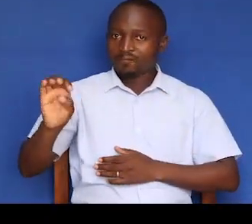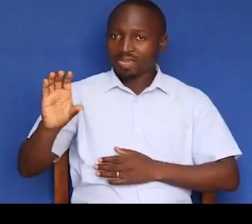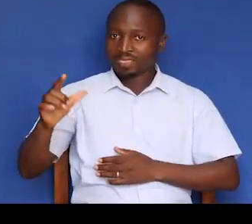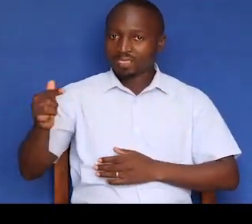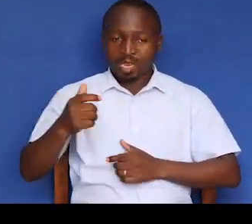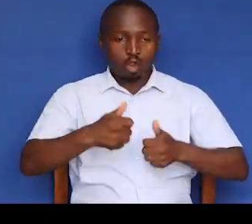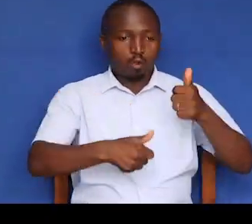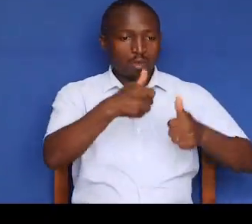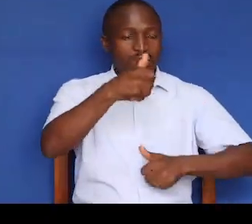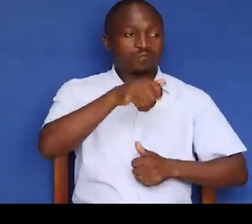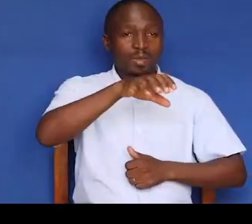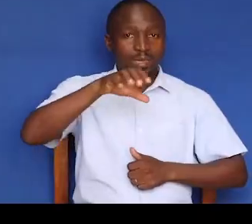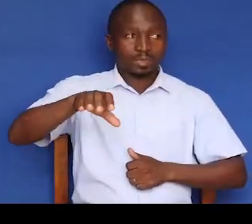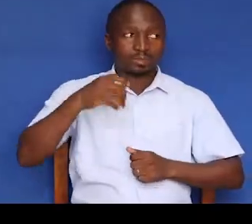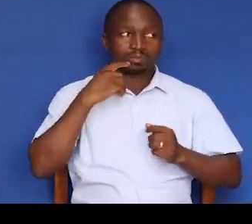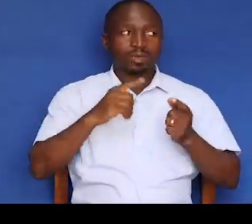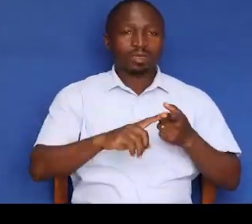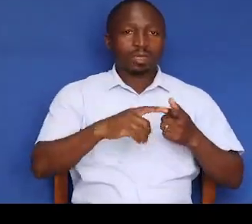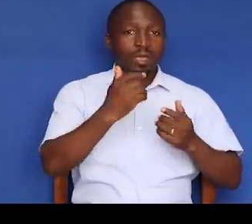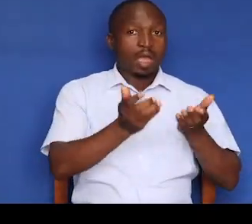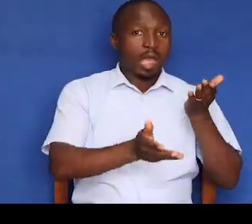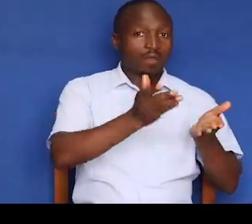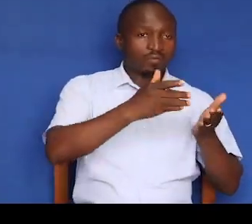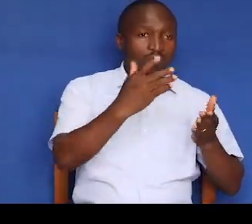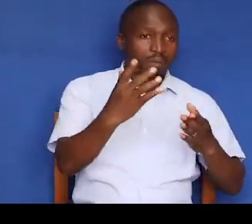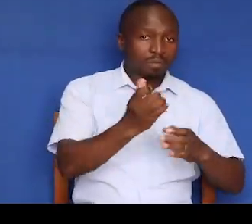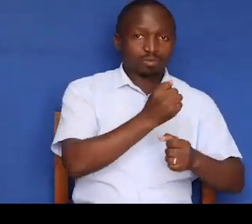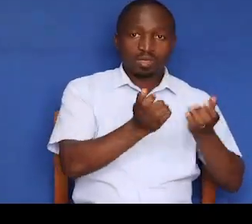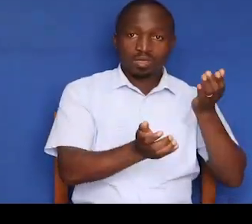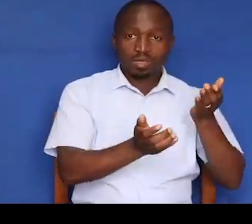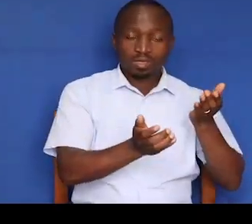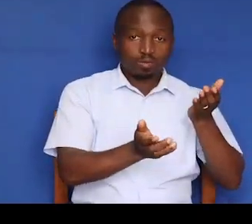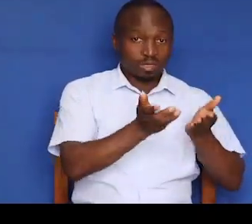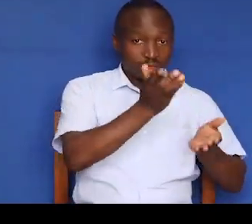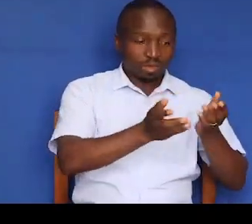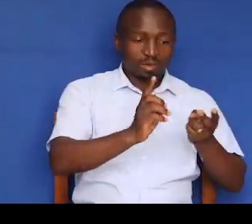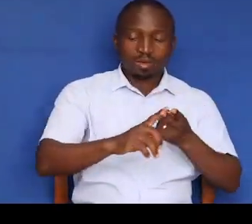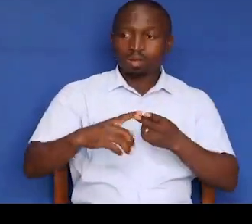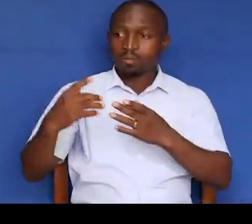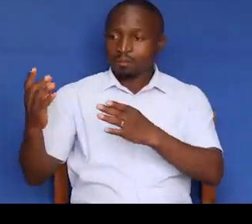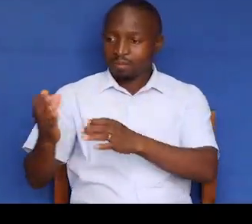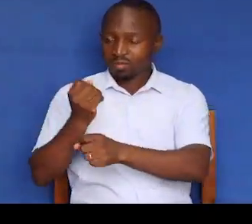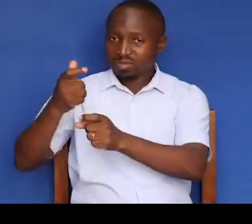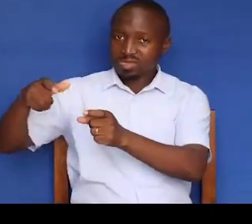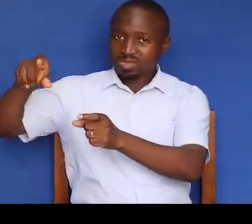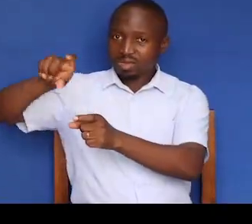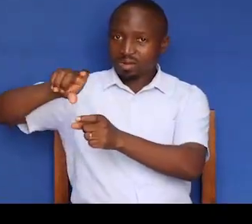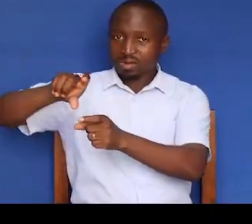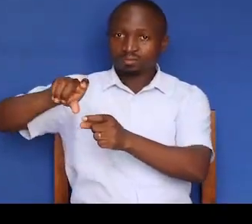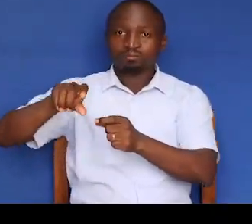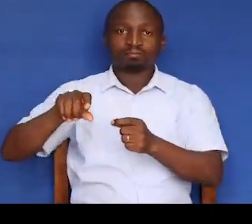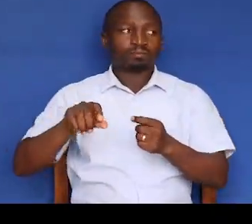the same with marginal revenue and is the price. But when average revenue is